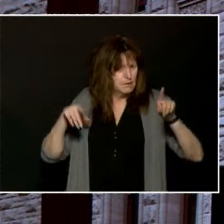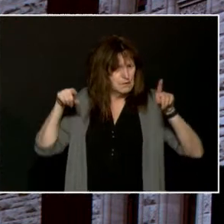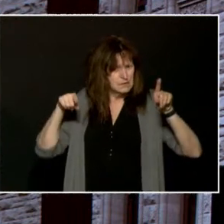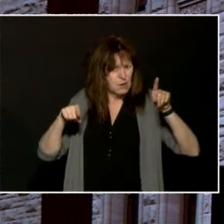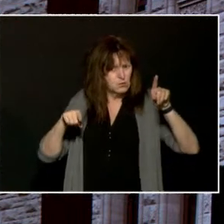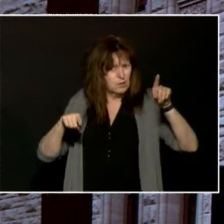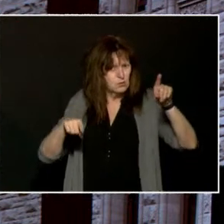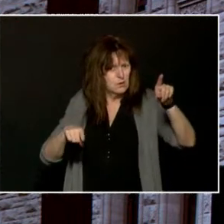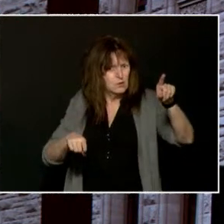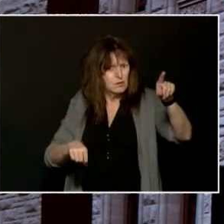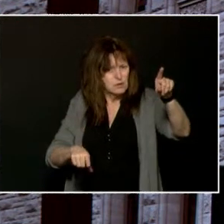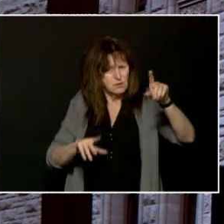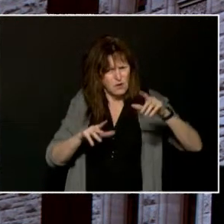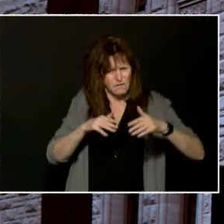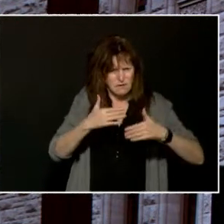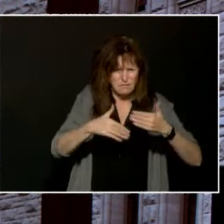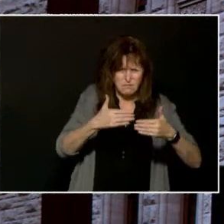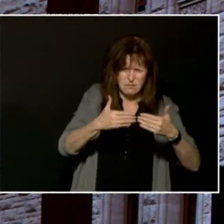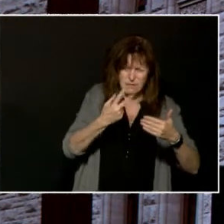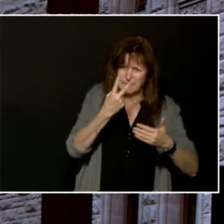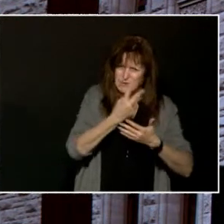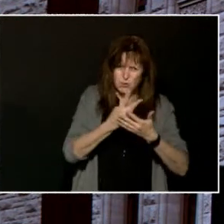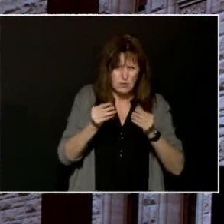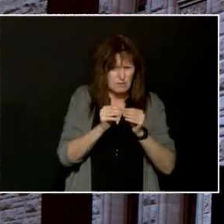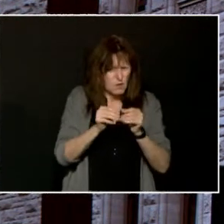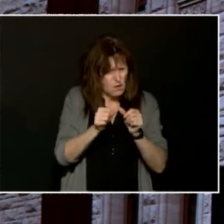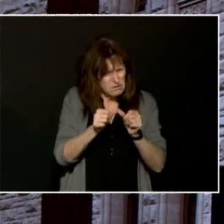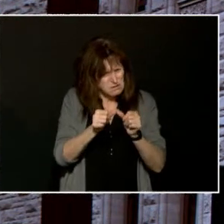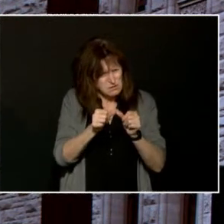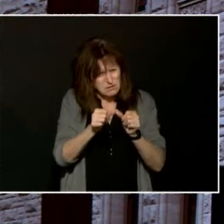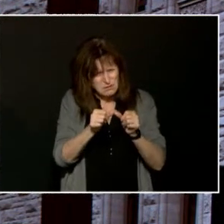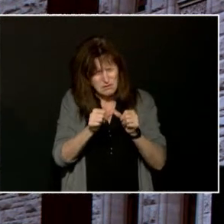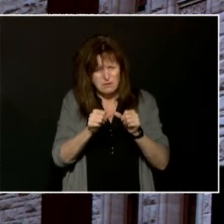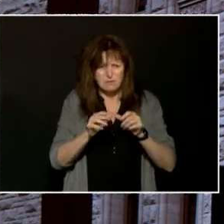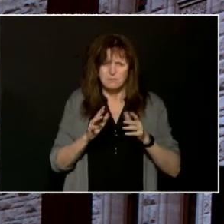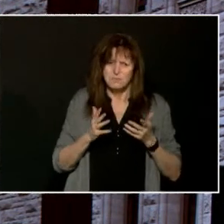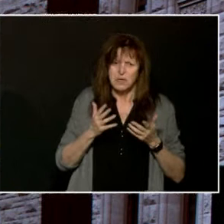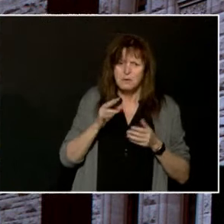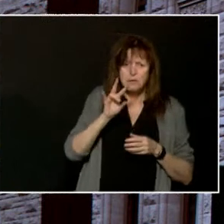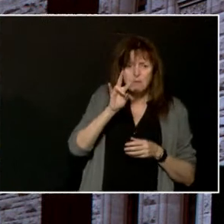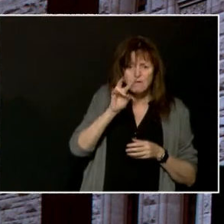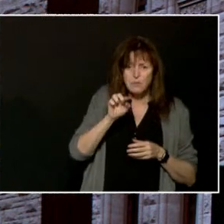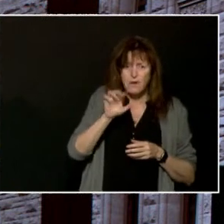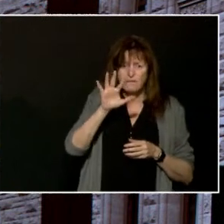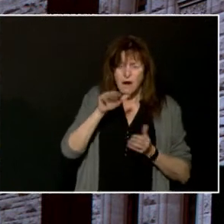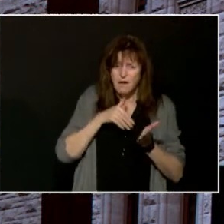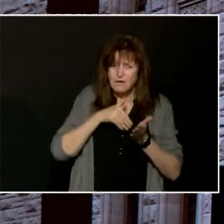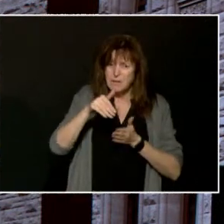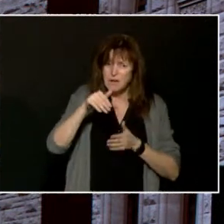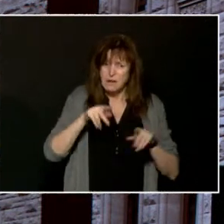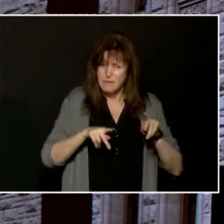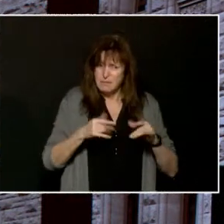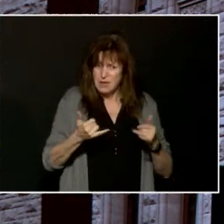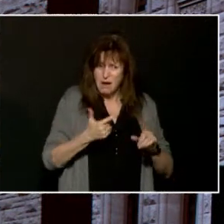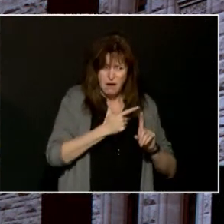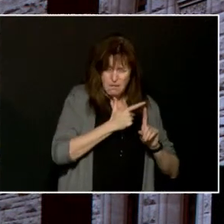weeks. To date, more than 7.5 million doses of COVID-19 vaccine have been administered in